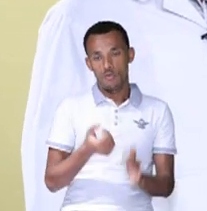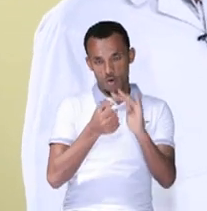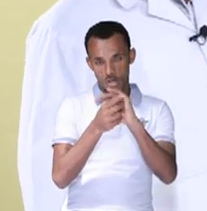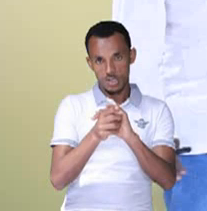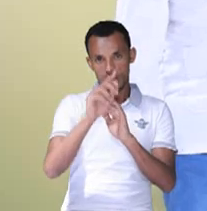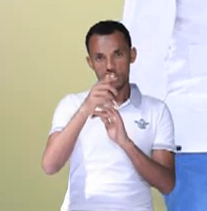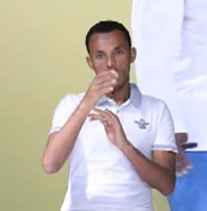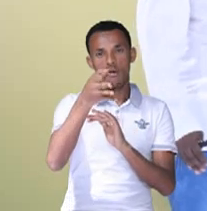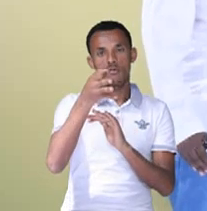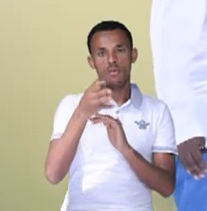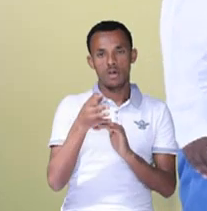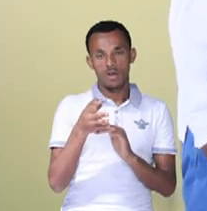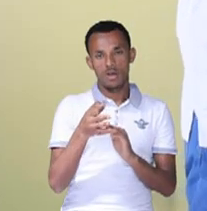example,